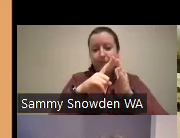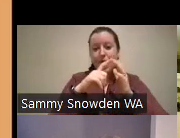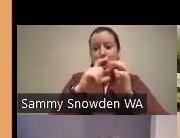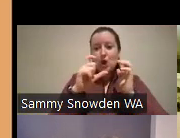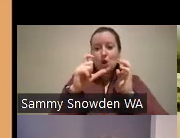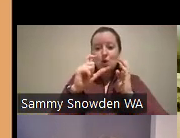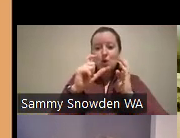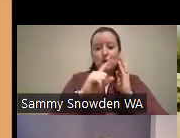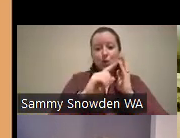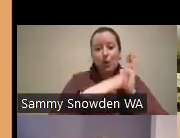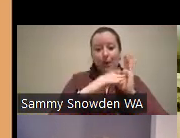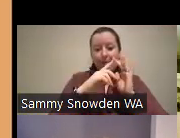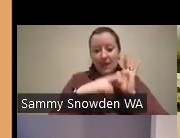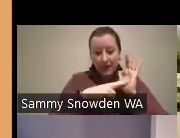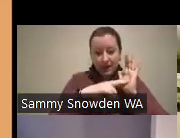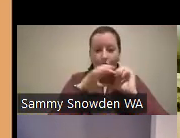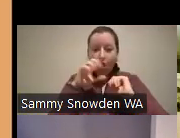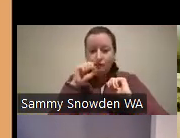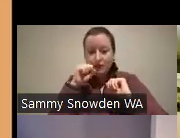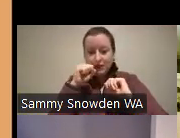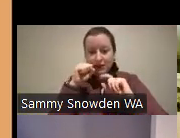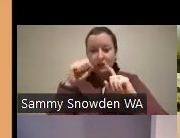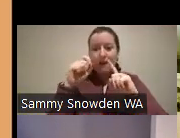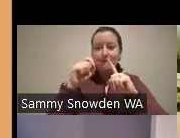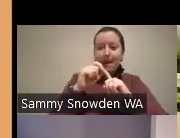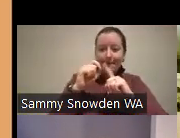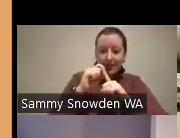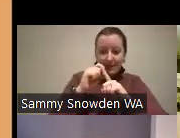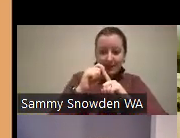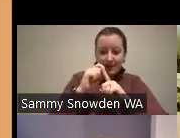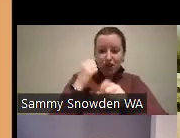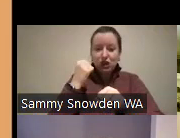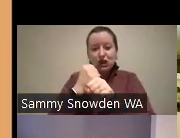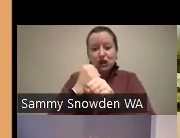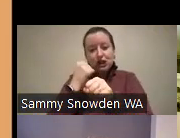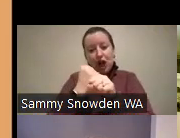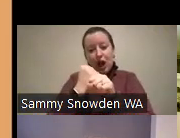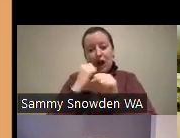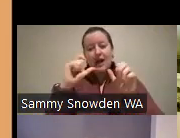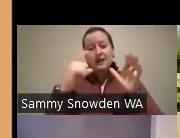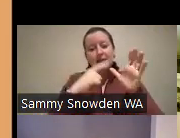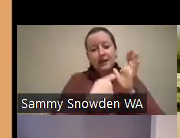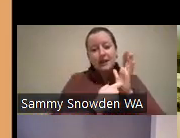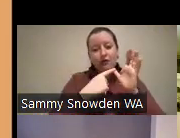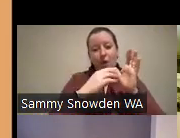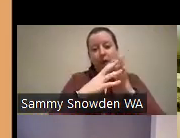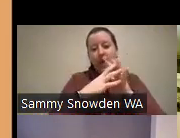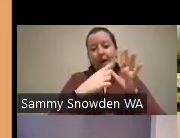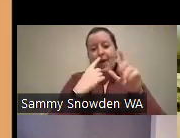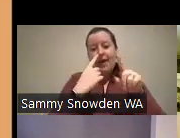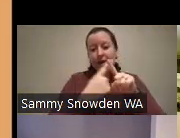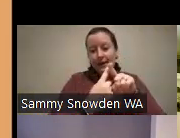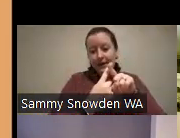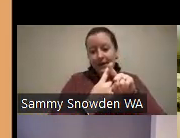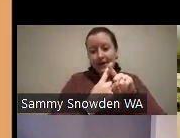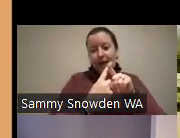ginger, and also caraway, which are really soothing for the digestive system, helping us to absorb